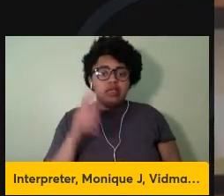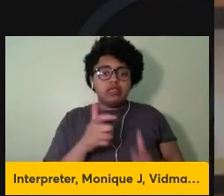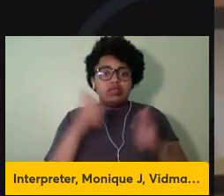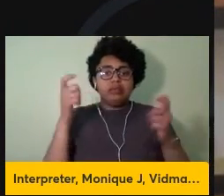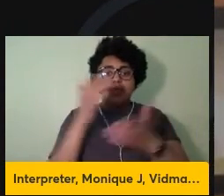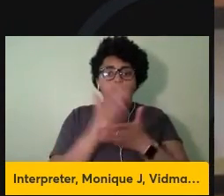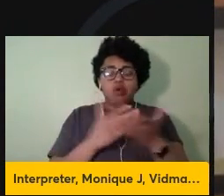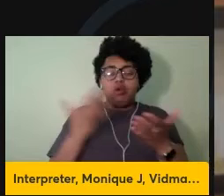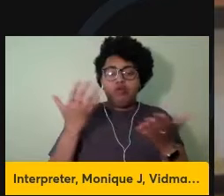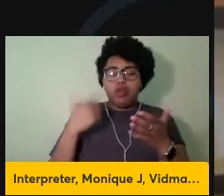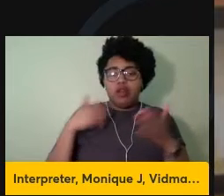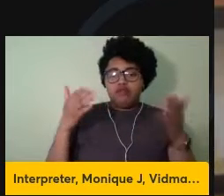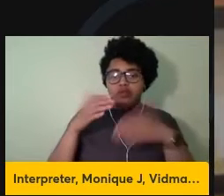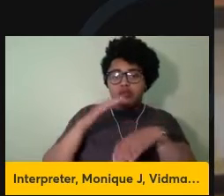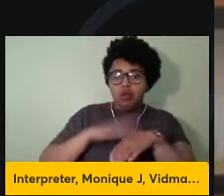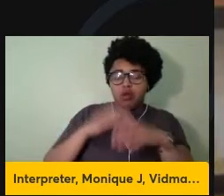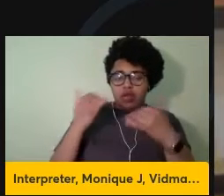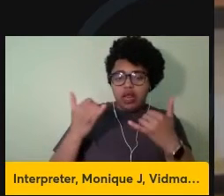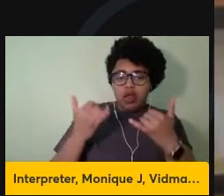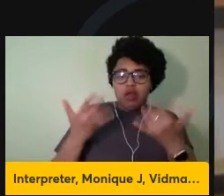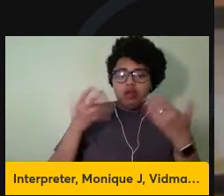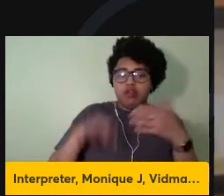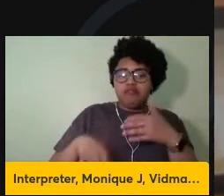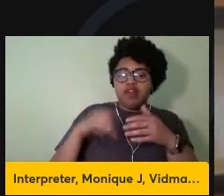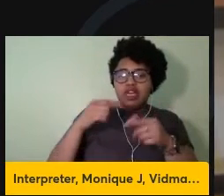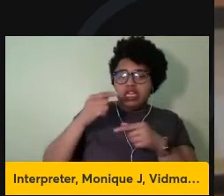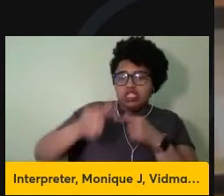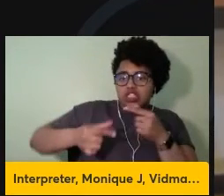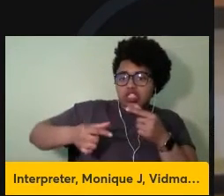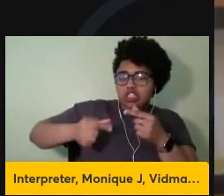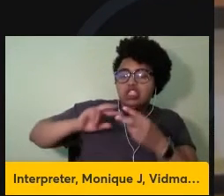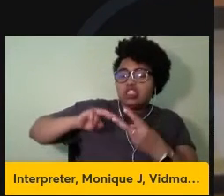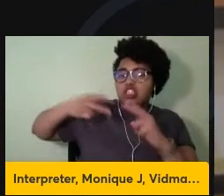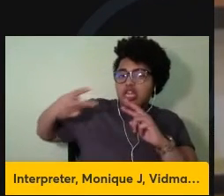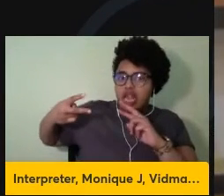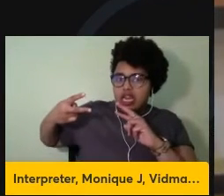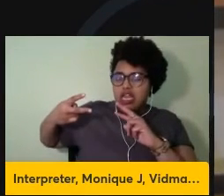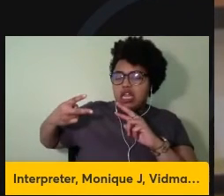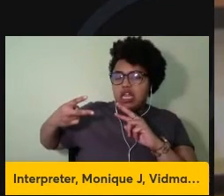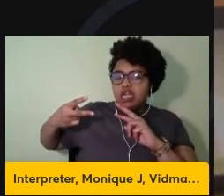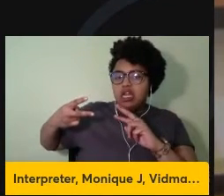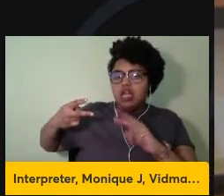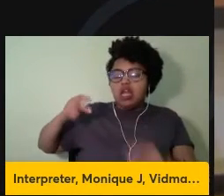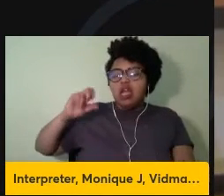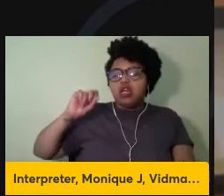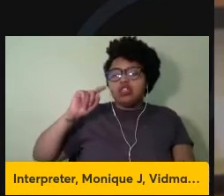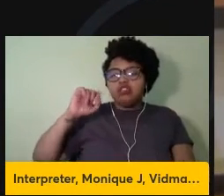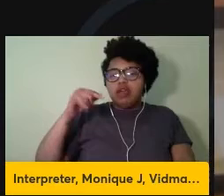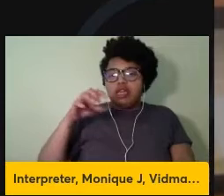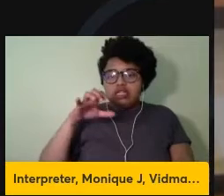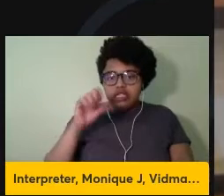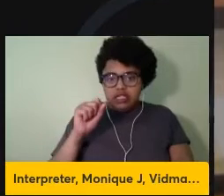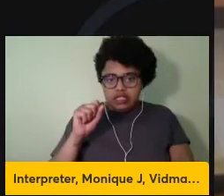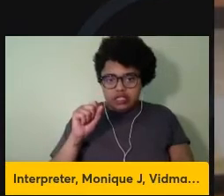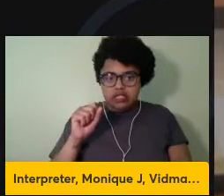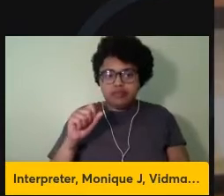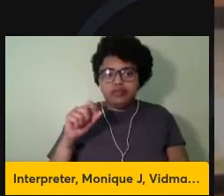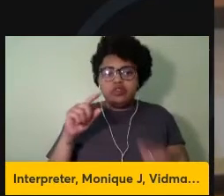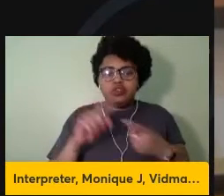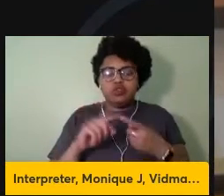on now, is finding genetic strategies to modify macrophages to kill cancer